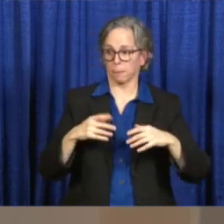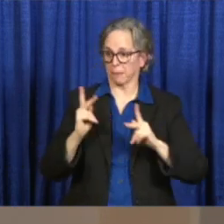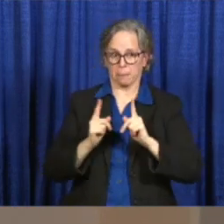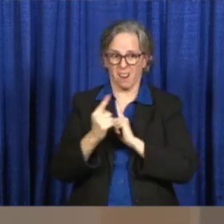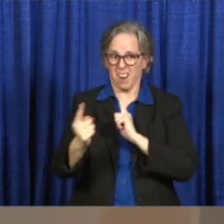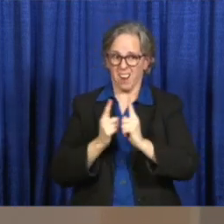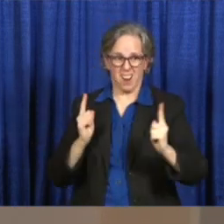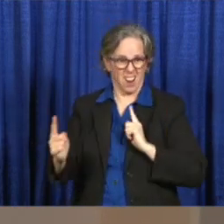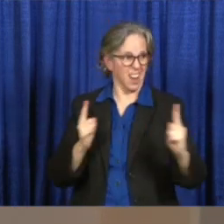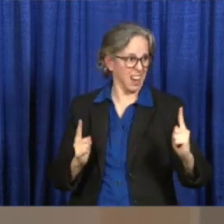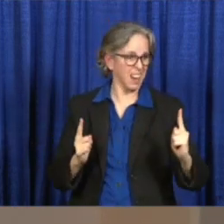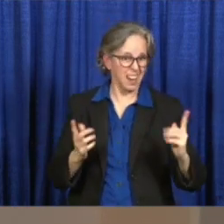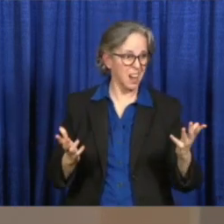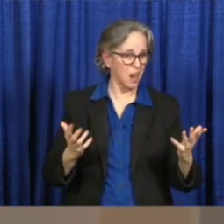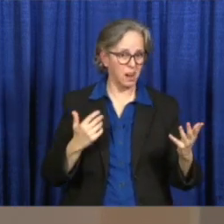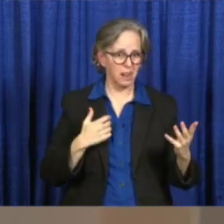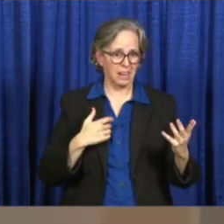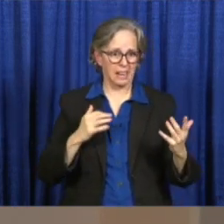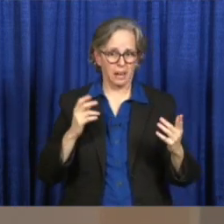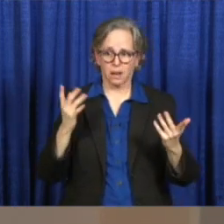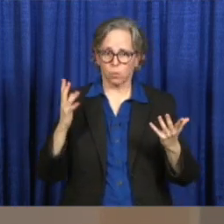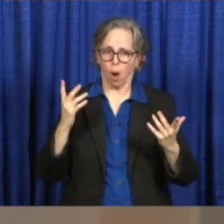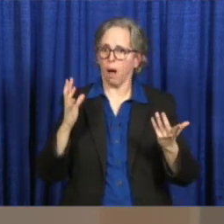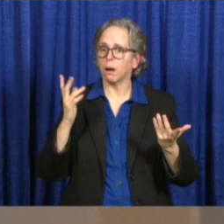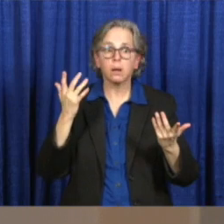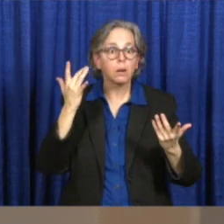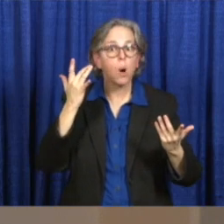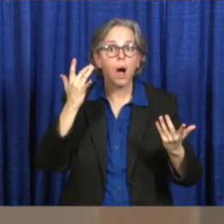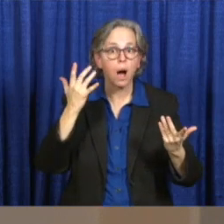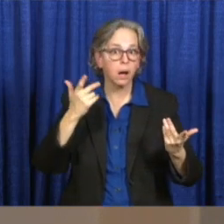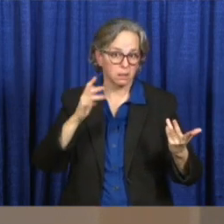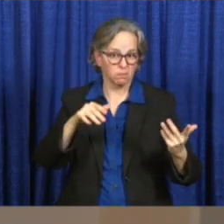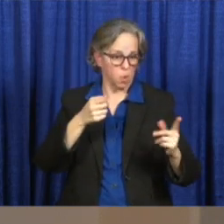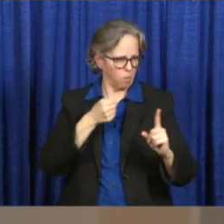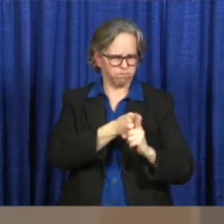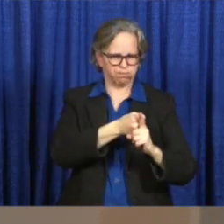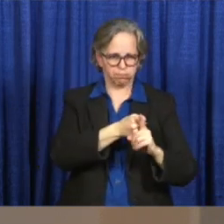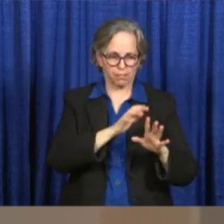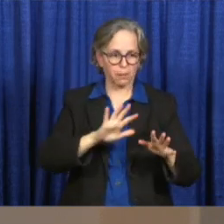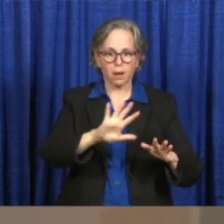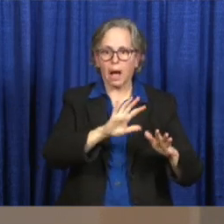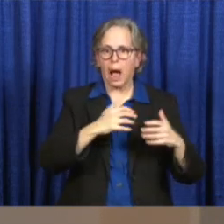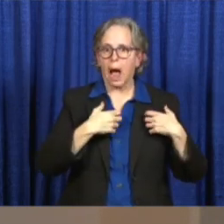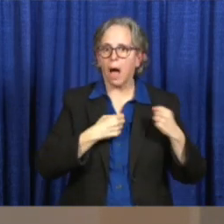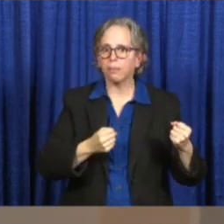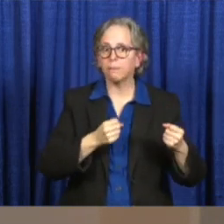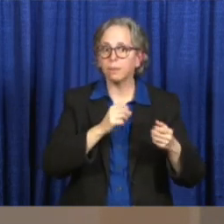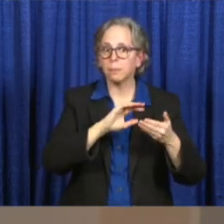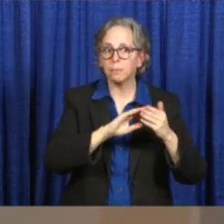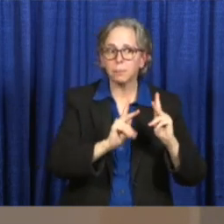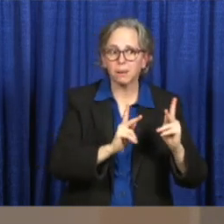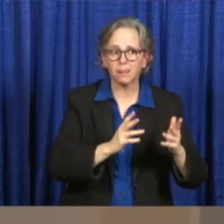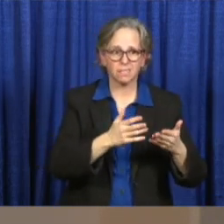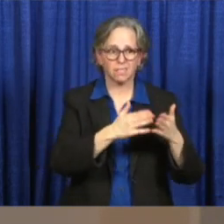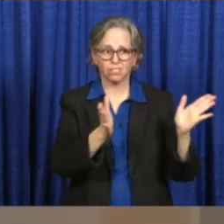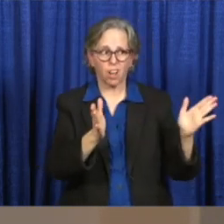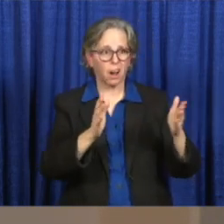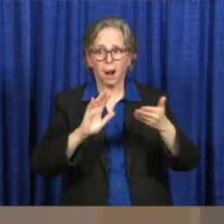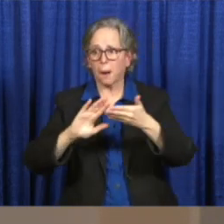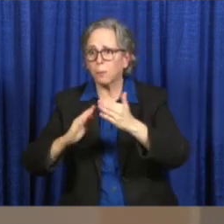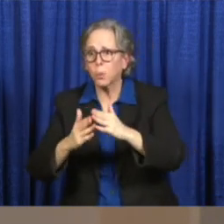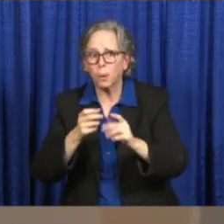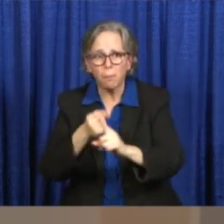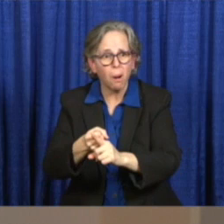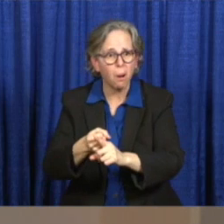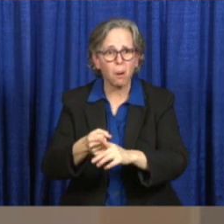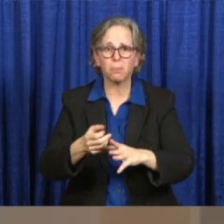effect on what happens in our health community and our community at large. This has the same effect